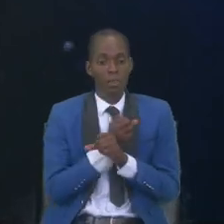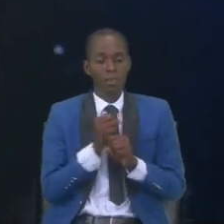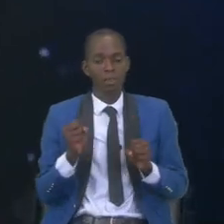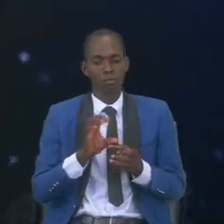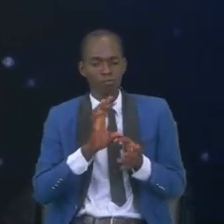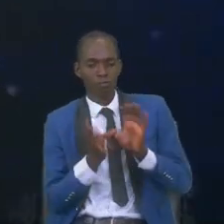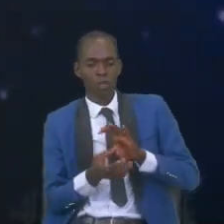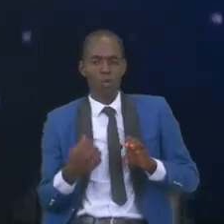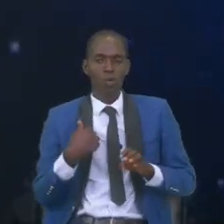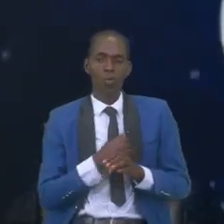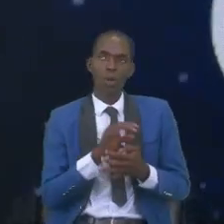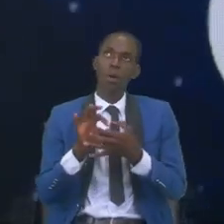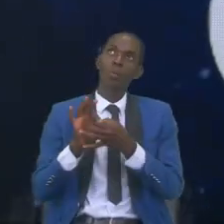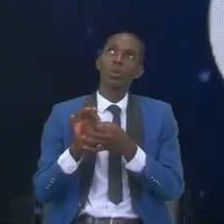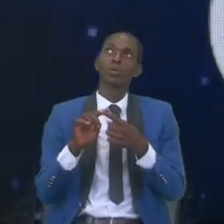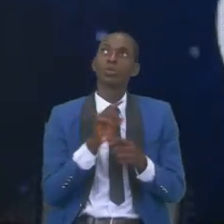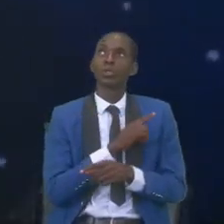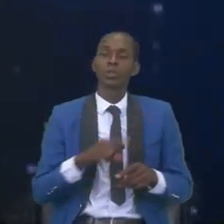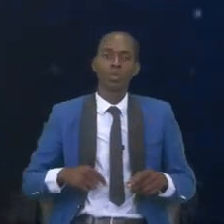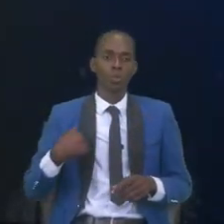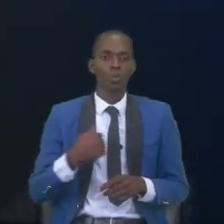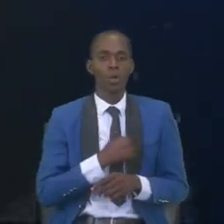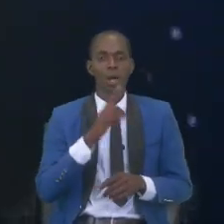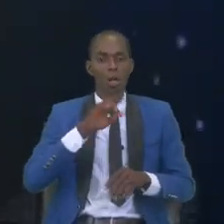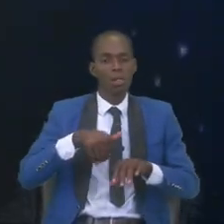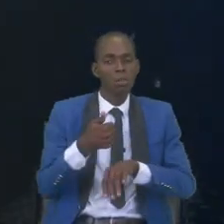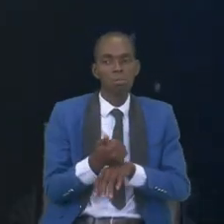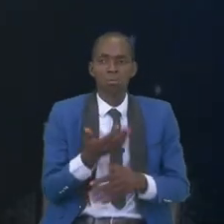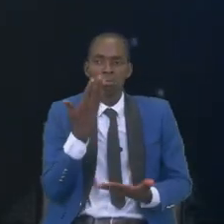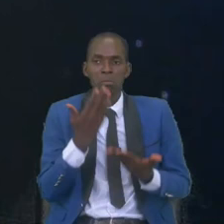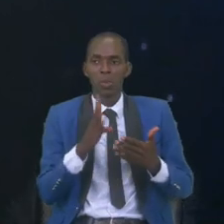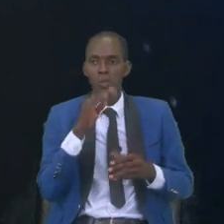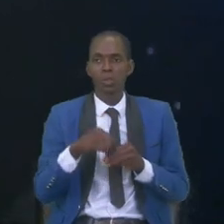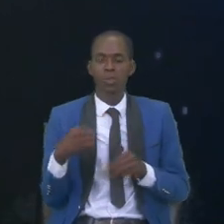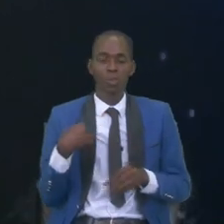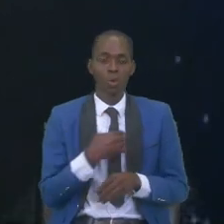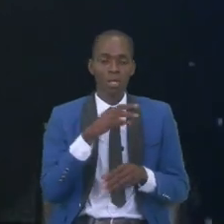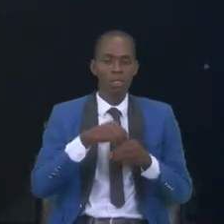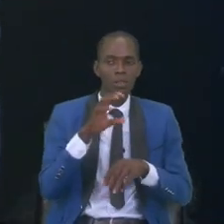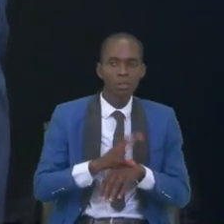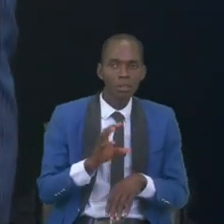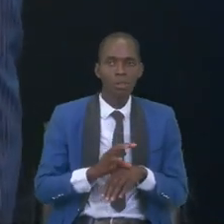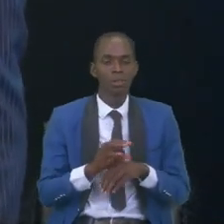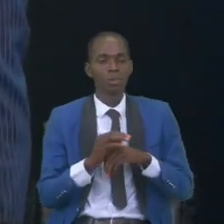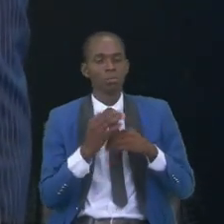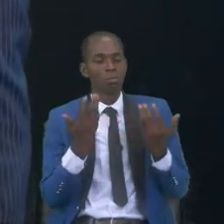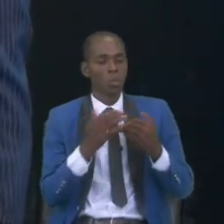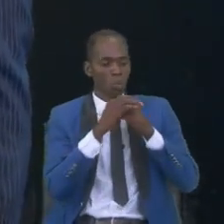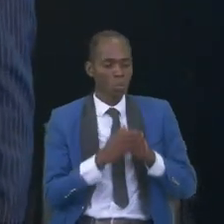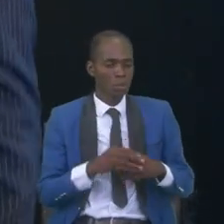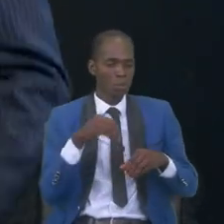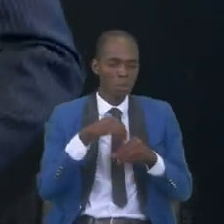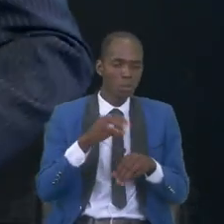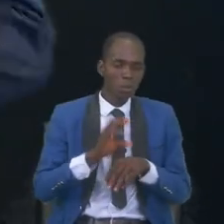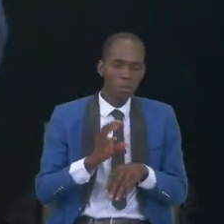the Lord, and we're established. Whether we're in the church on a worship day or outside the church building